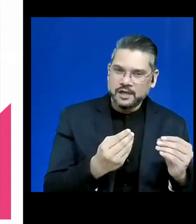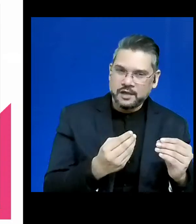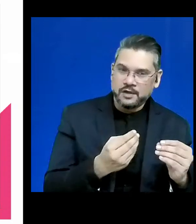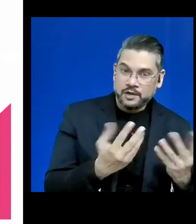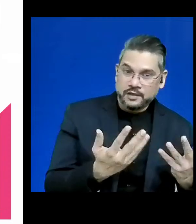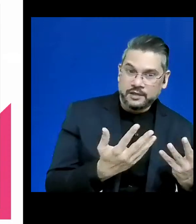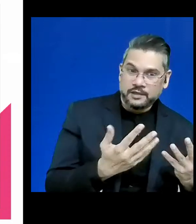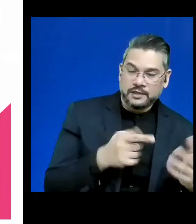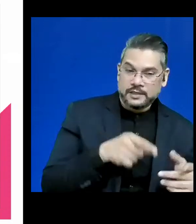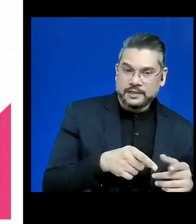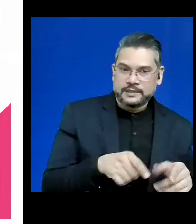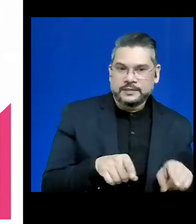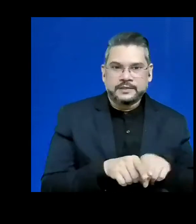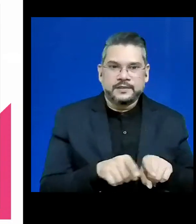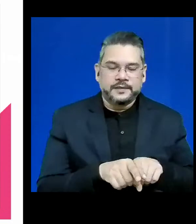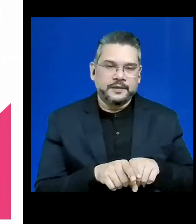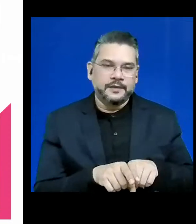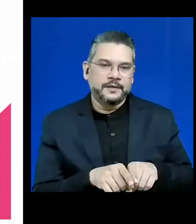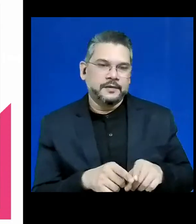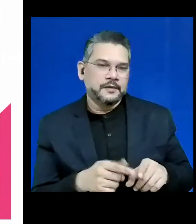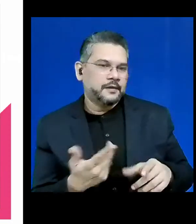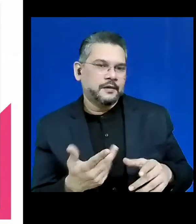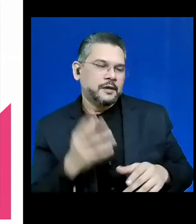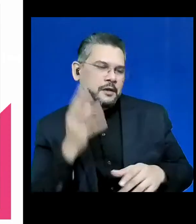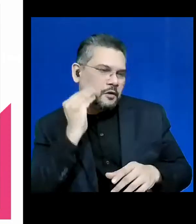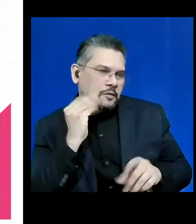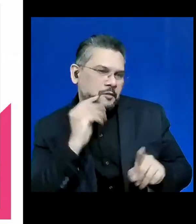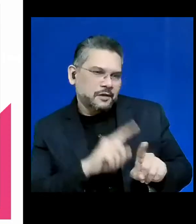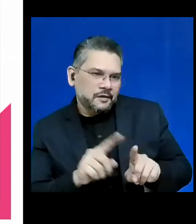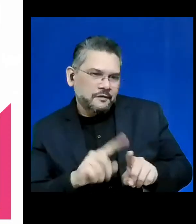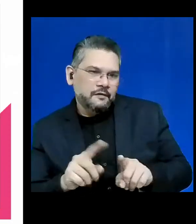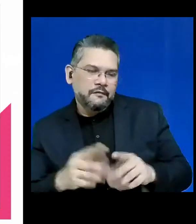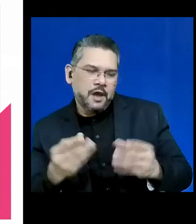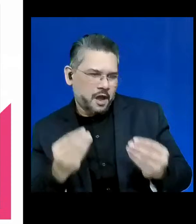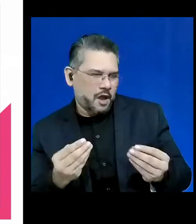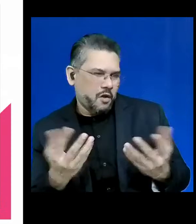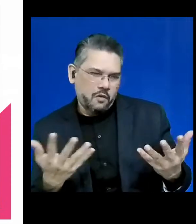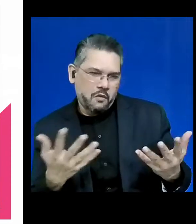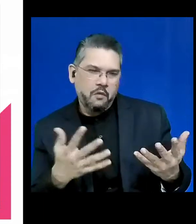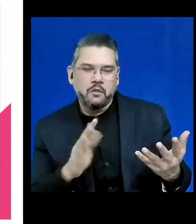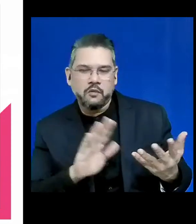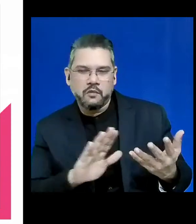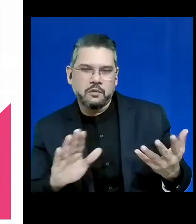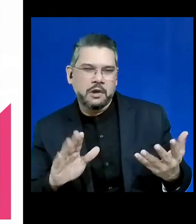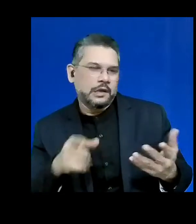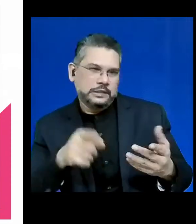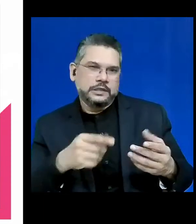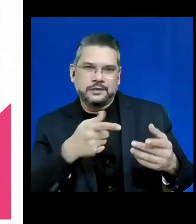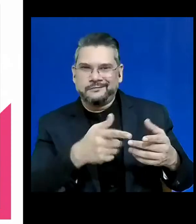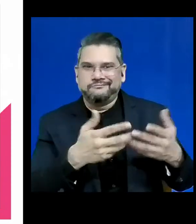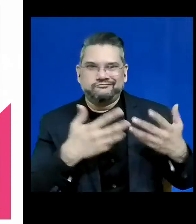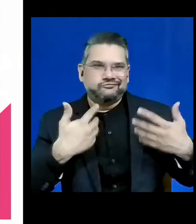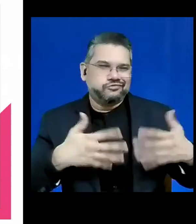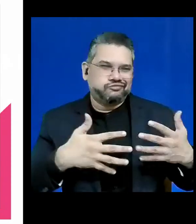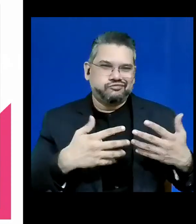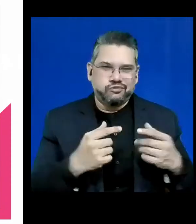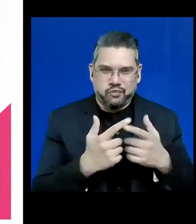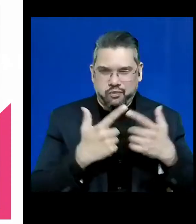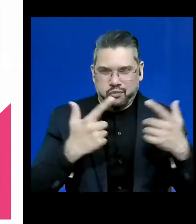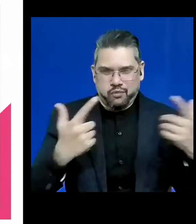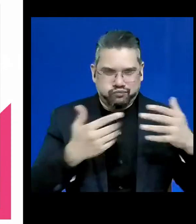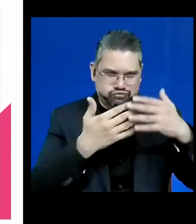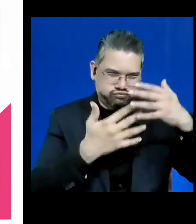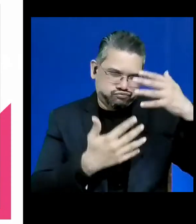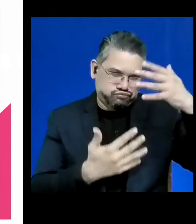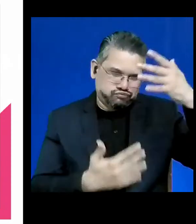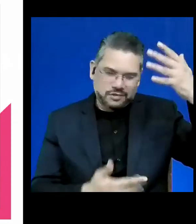it's a lot to take in. I completely understand that there's a lot of very technical documentation